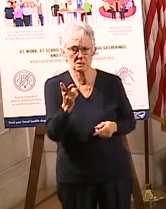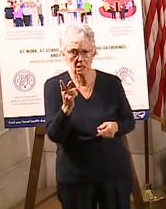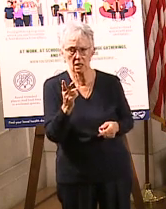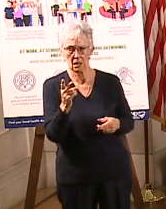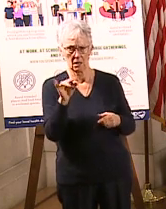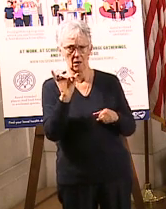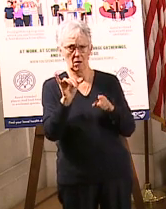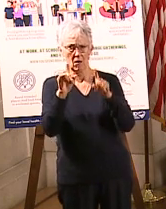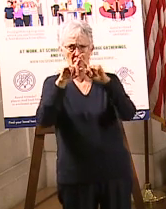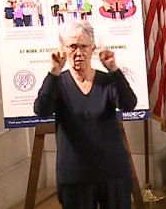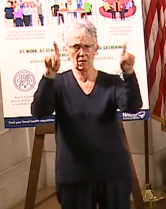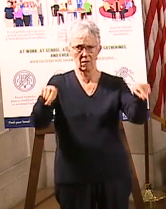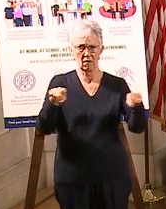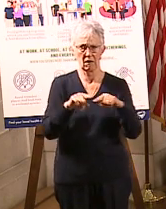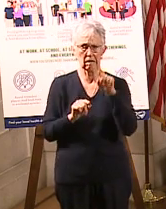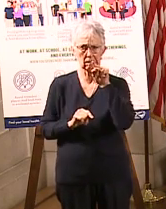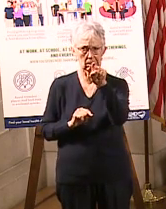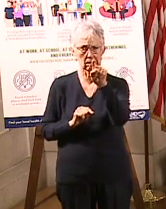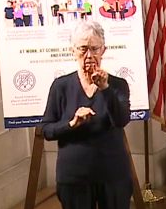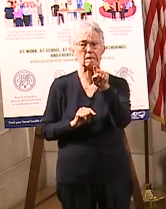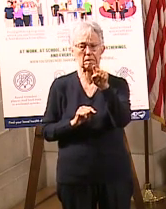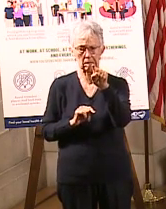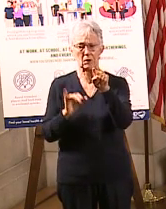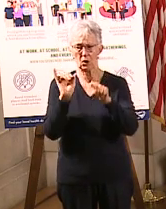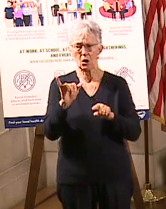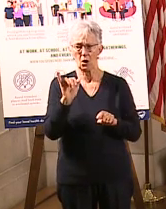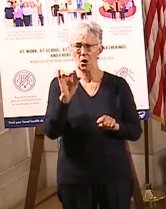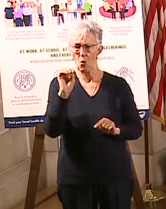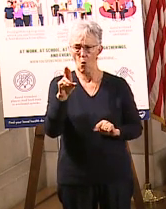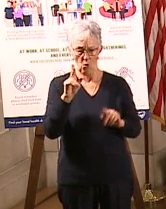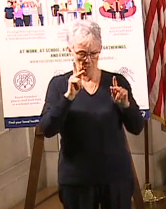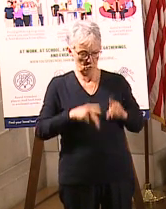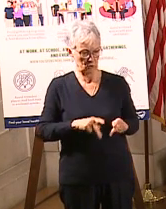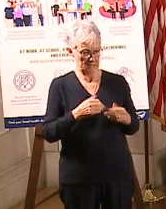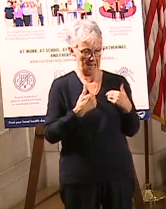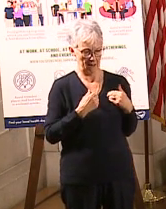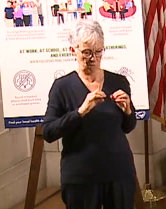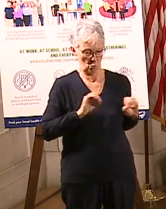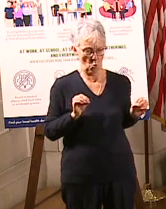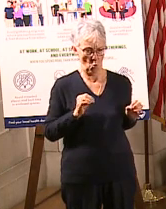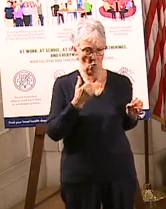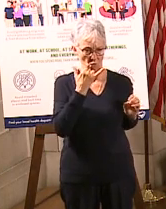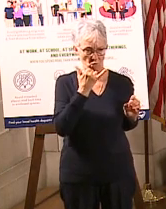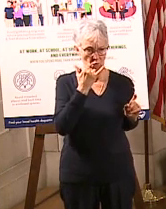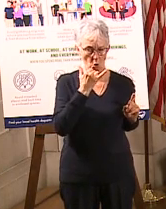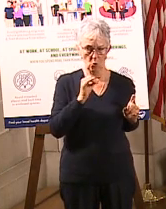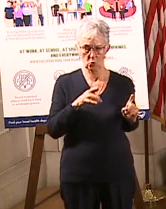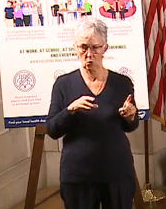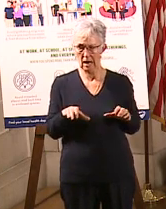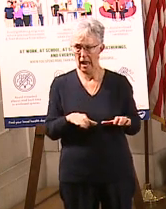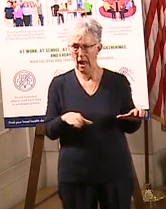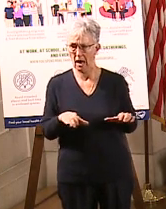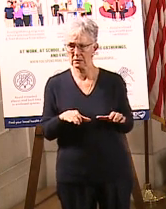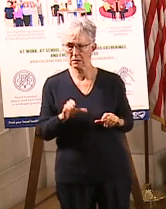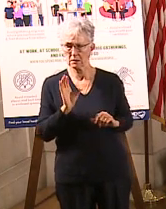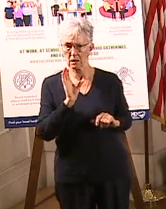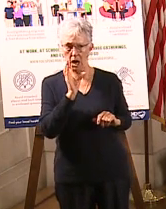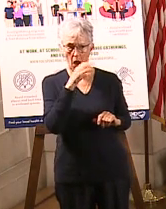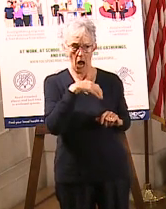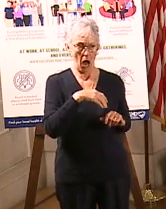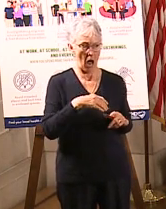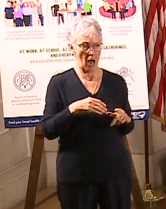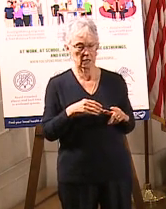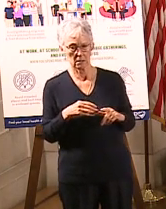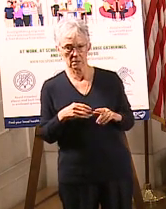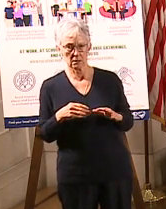have control of their own ID, or doesn't have control of a phone, or is acting awkward around other people and so forth. The